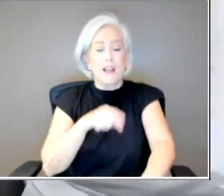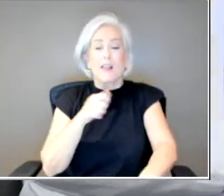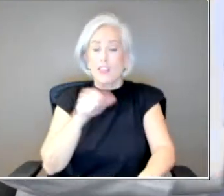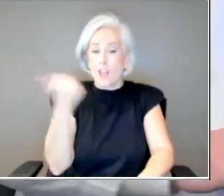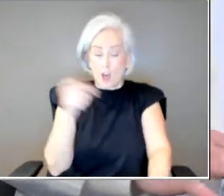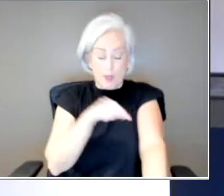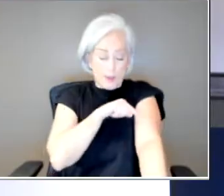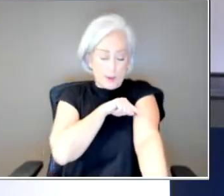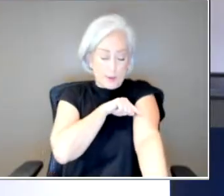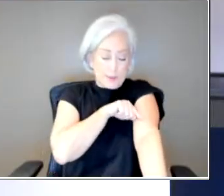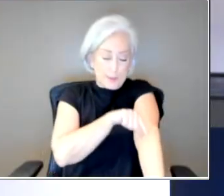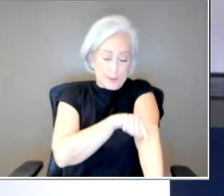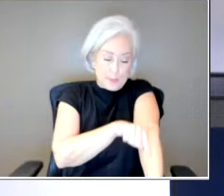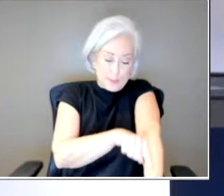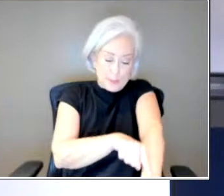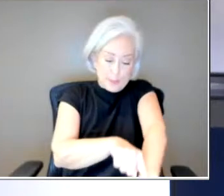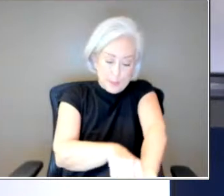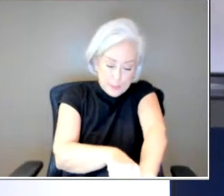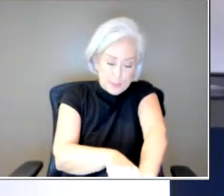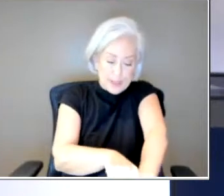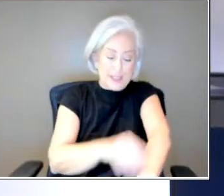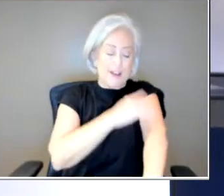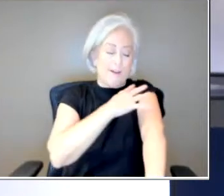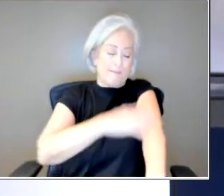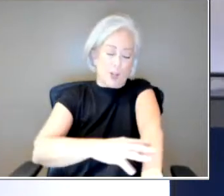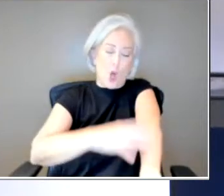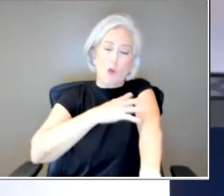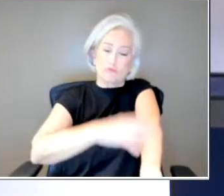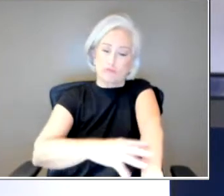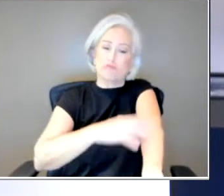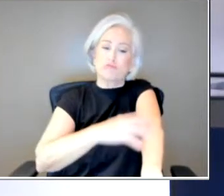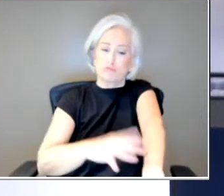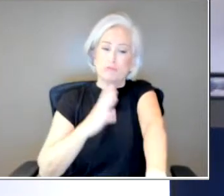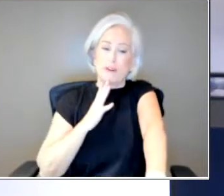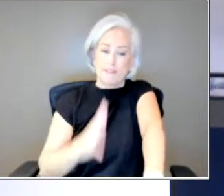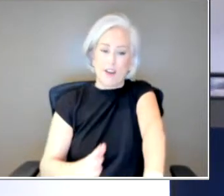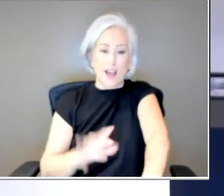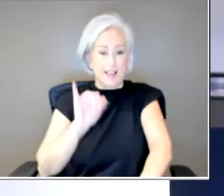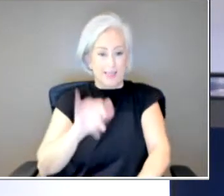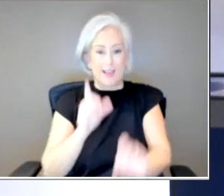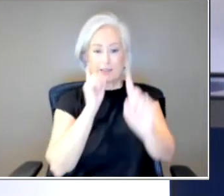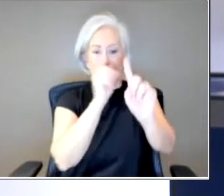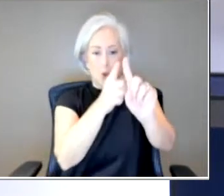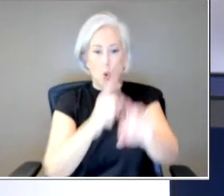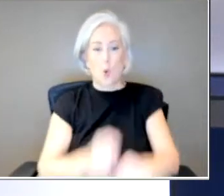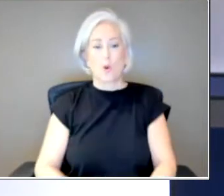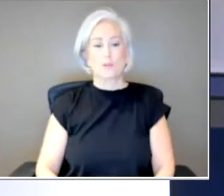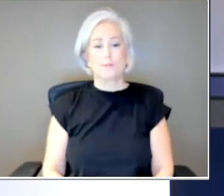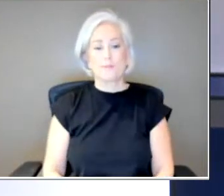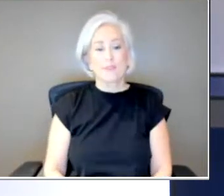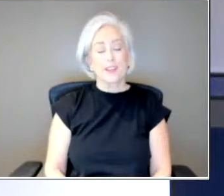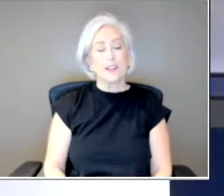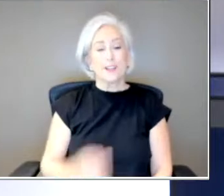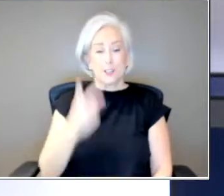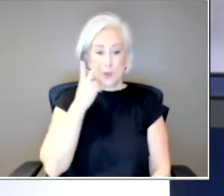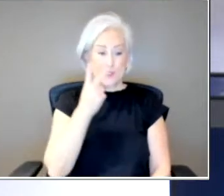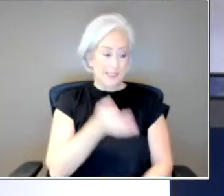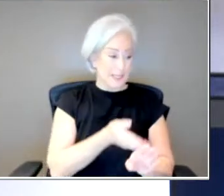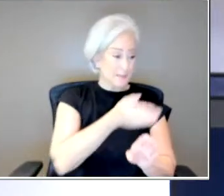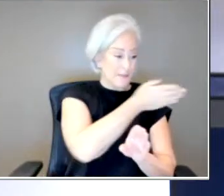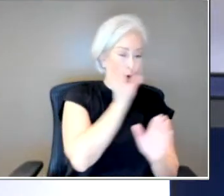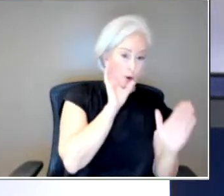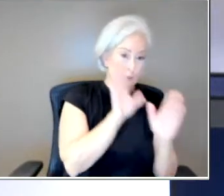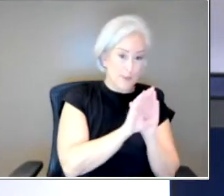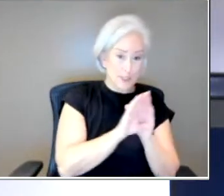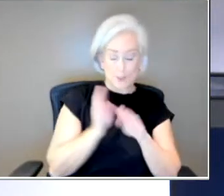So that's a really good target of where we want to be at the end of an embolization procedure. Then we have the old before and after, which we want to see. Yeah, this is a little